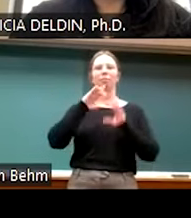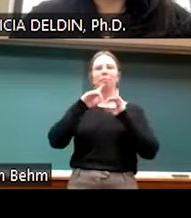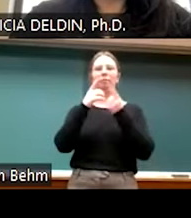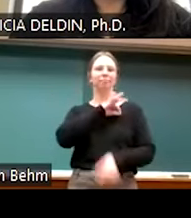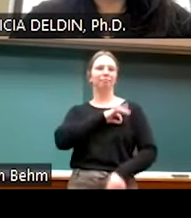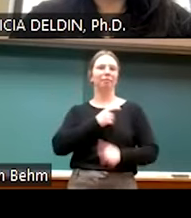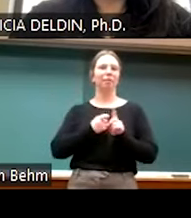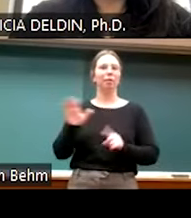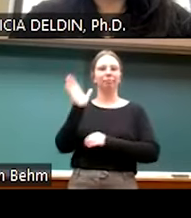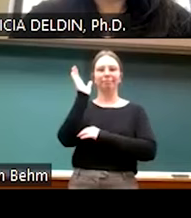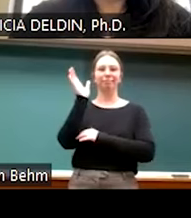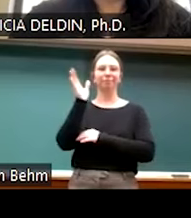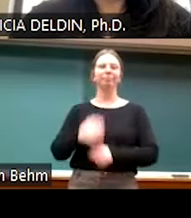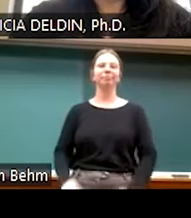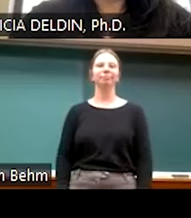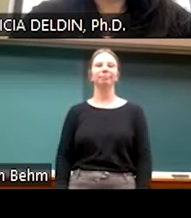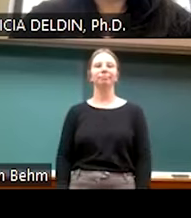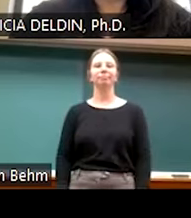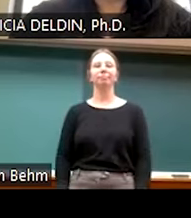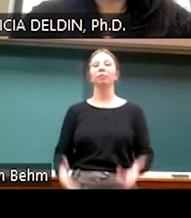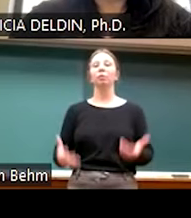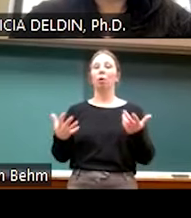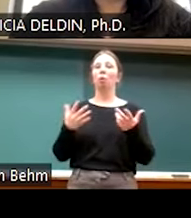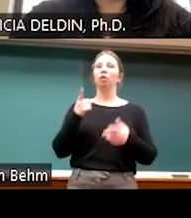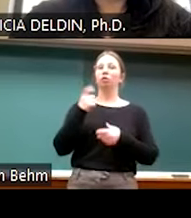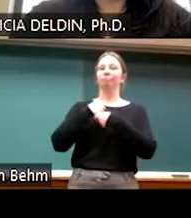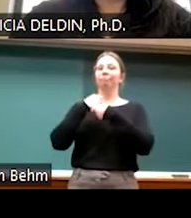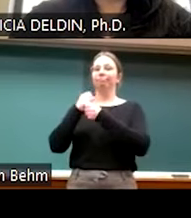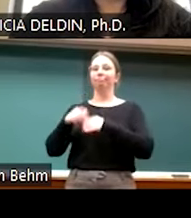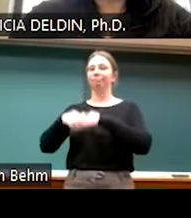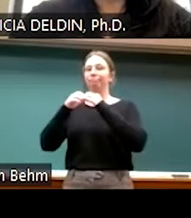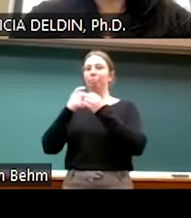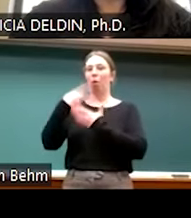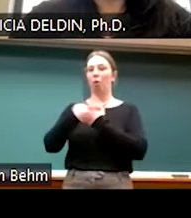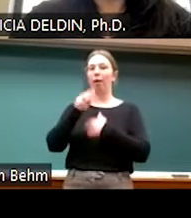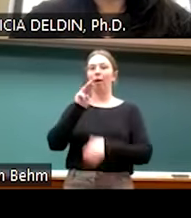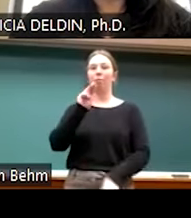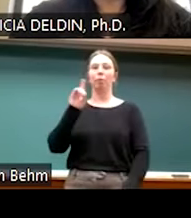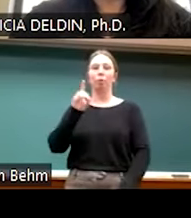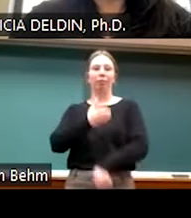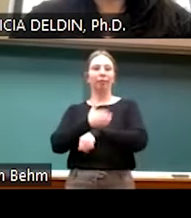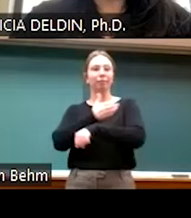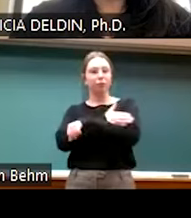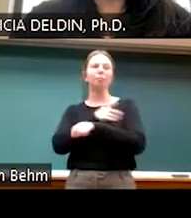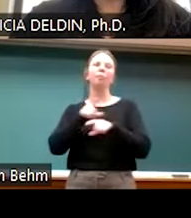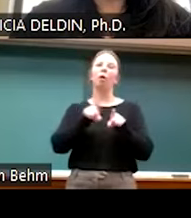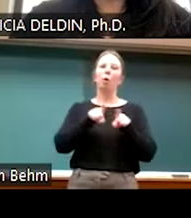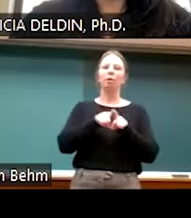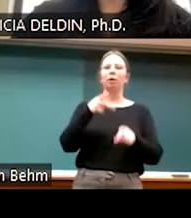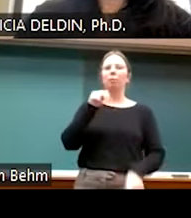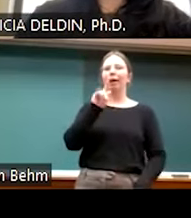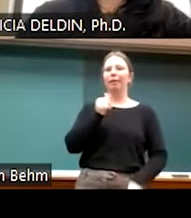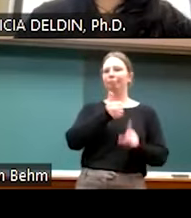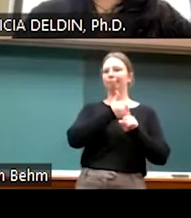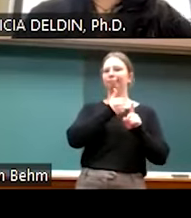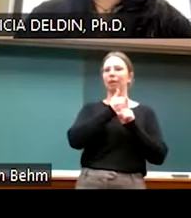that in addition to helping to create mood lifters, Patty also has served as a leader, a group leader